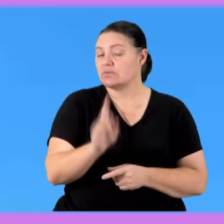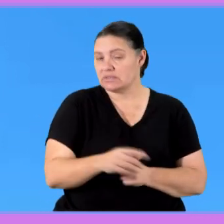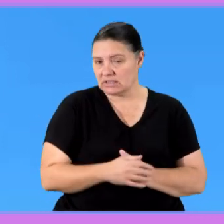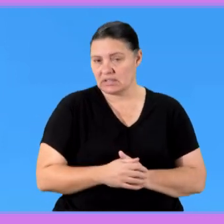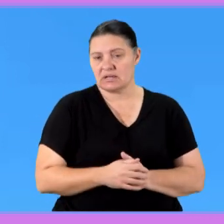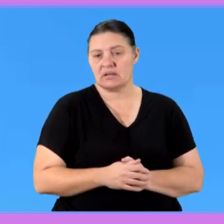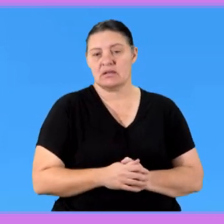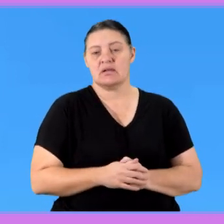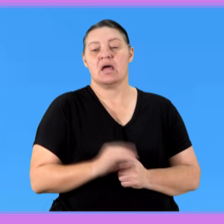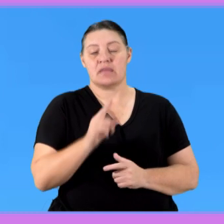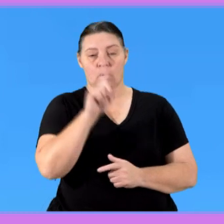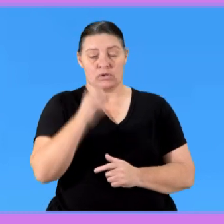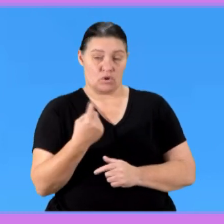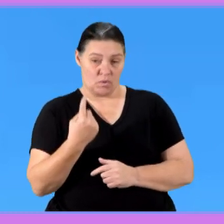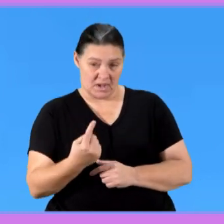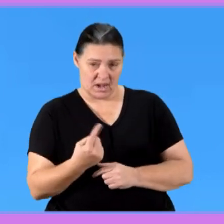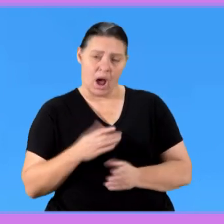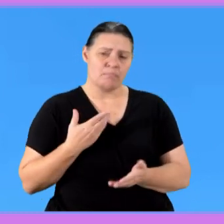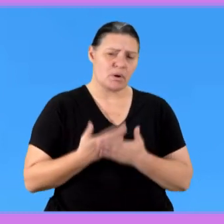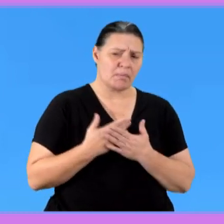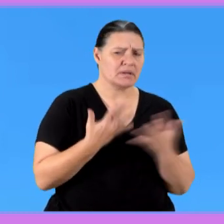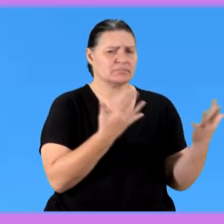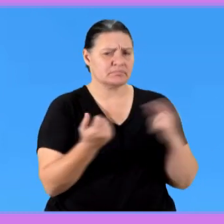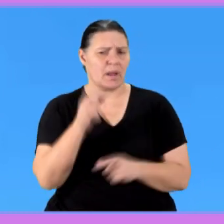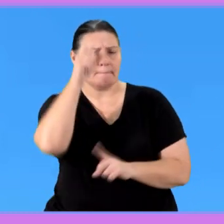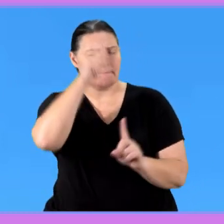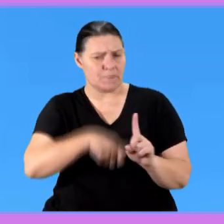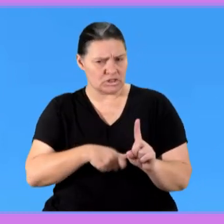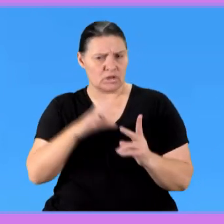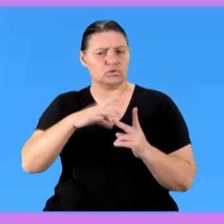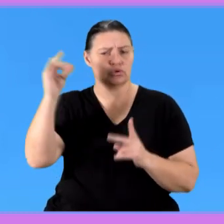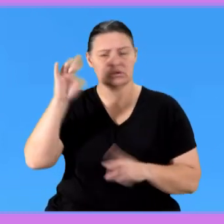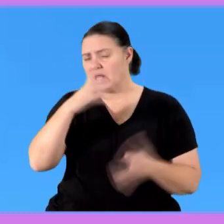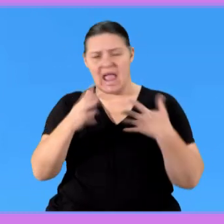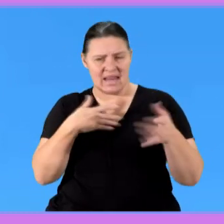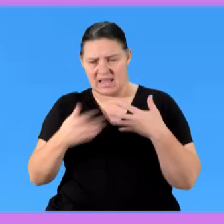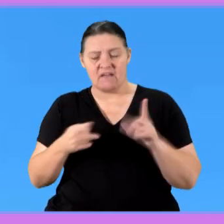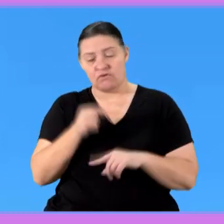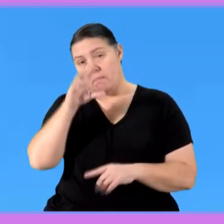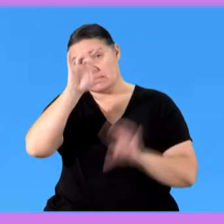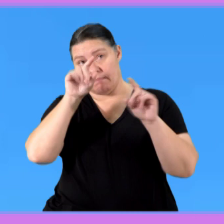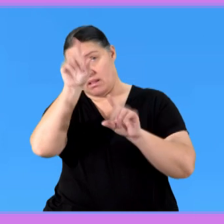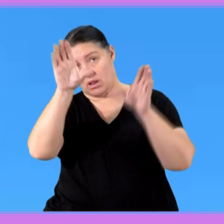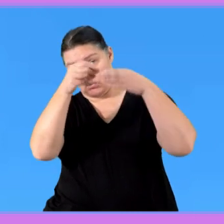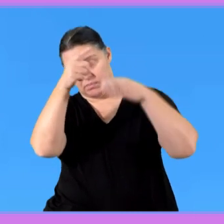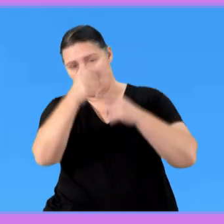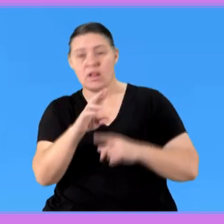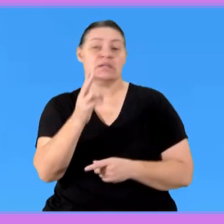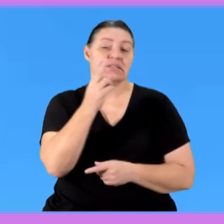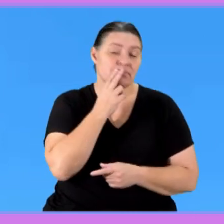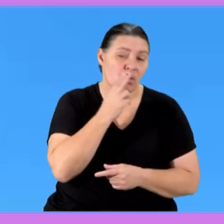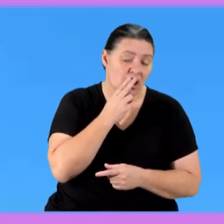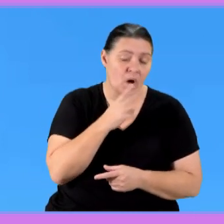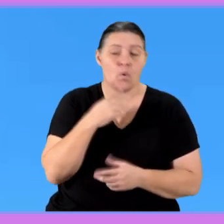answer? Question number 1. Determine the probability that a person chosen at random from the sample group will